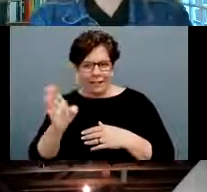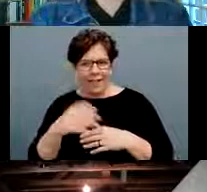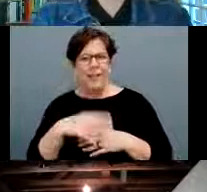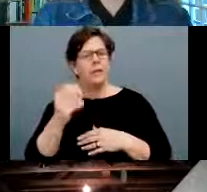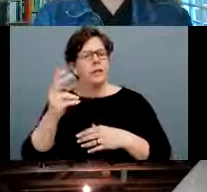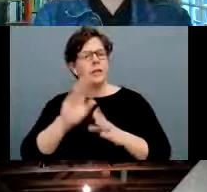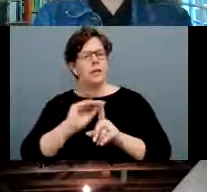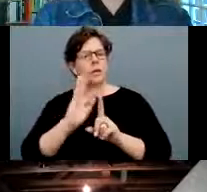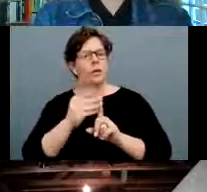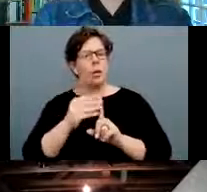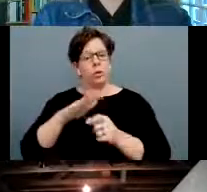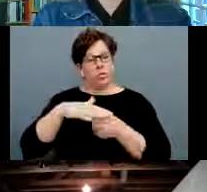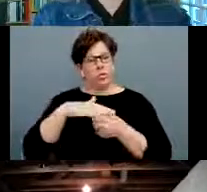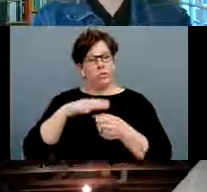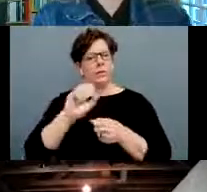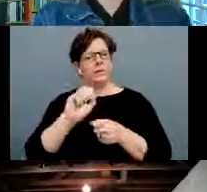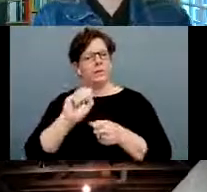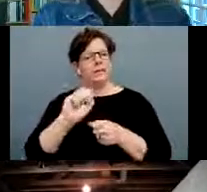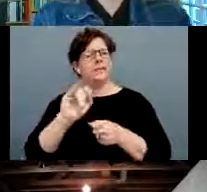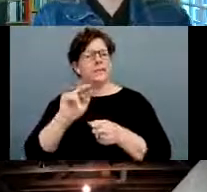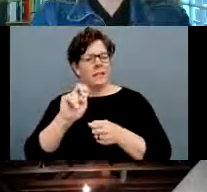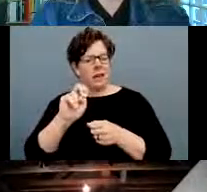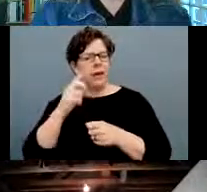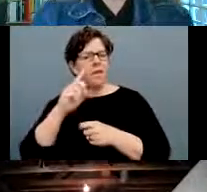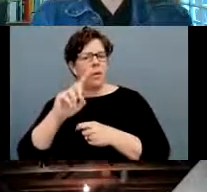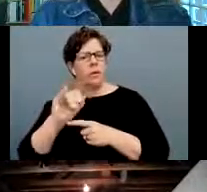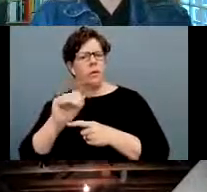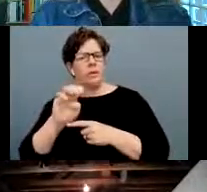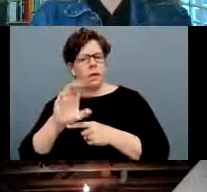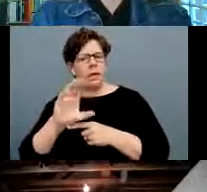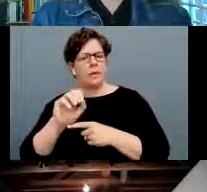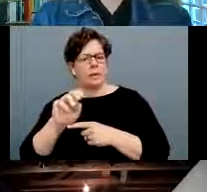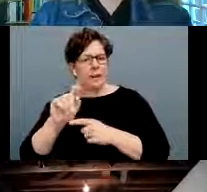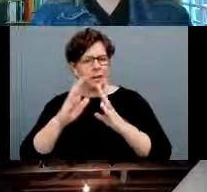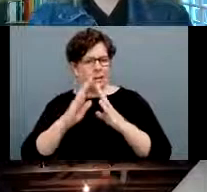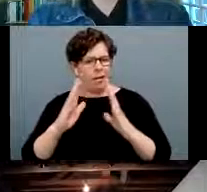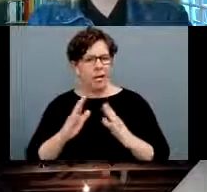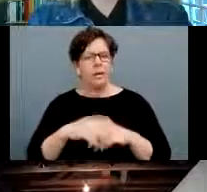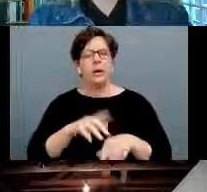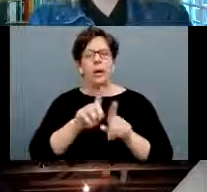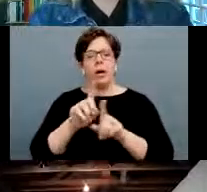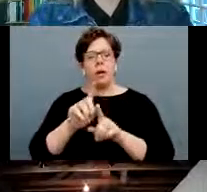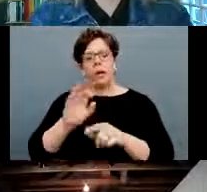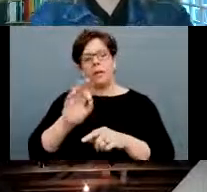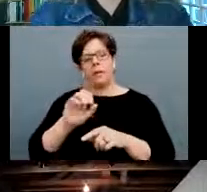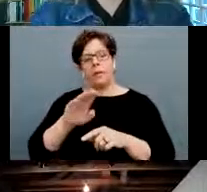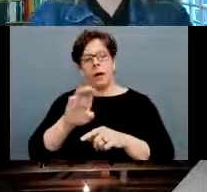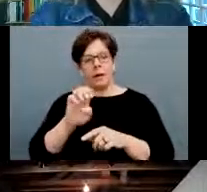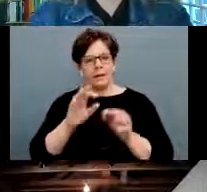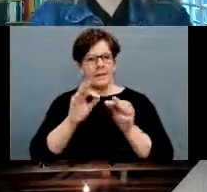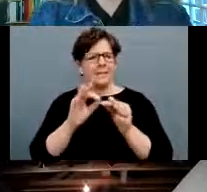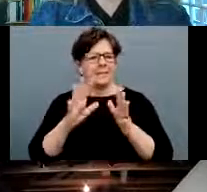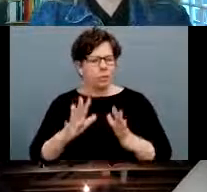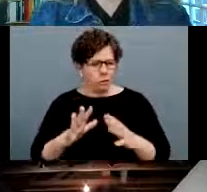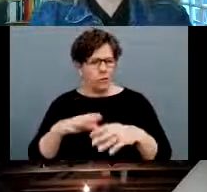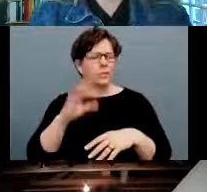Cultural Sites program coordinator at the James Castle House. We also have Frances Burnett, who will be offering ASL interpretation